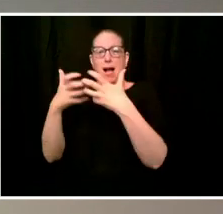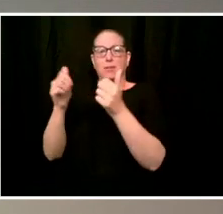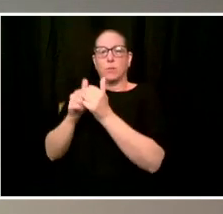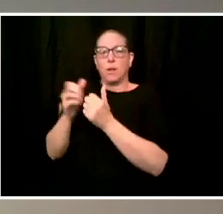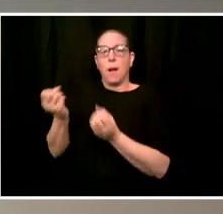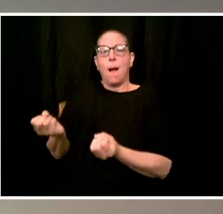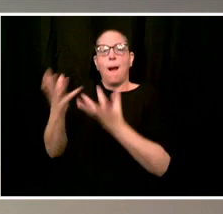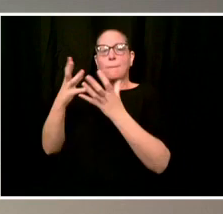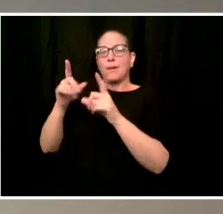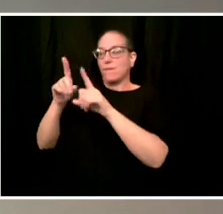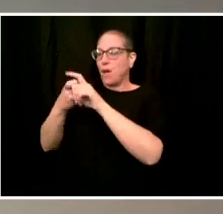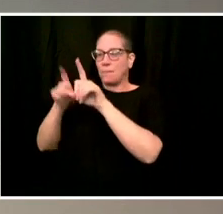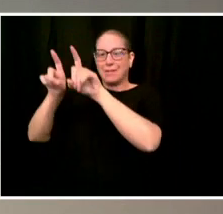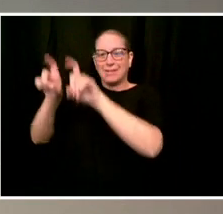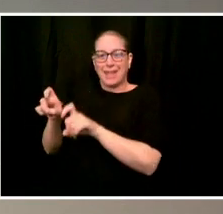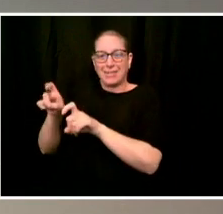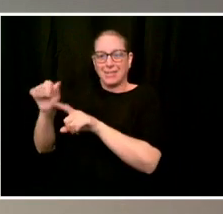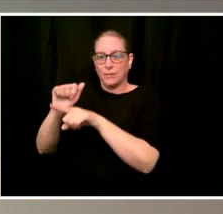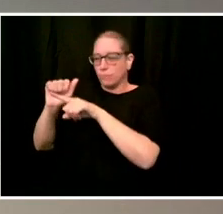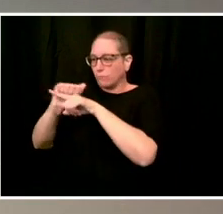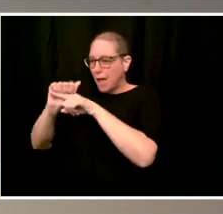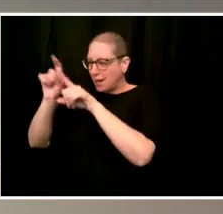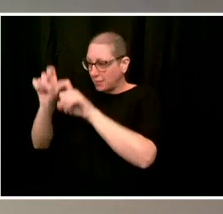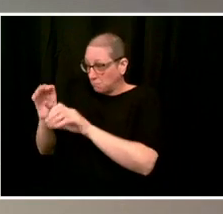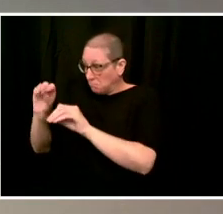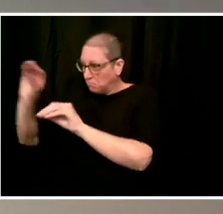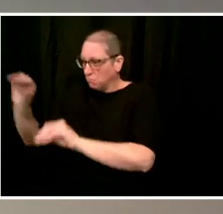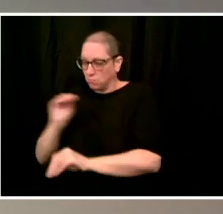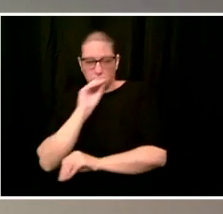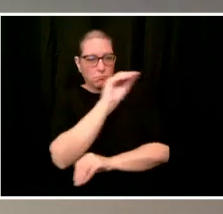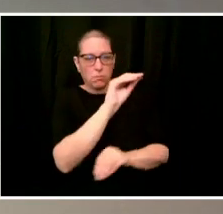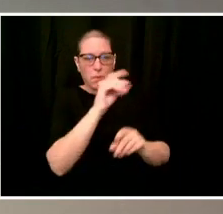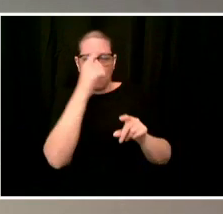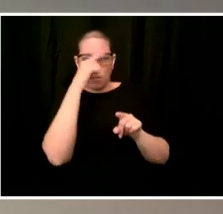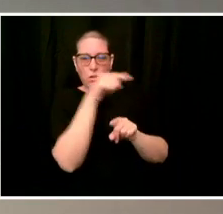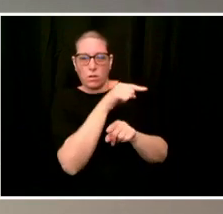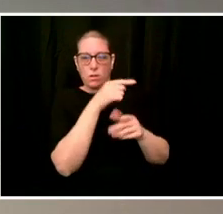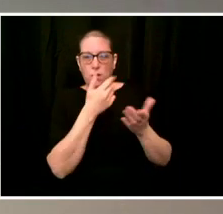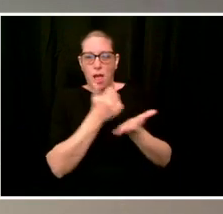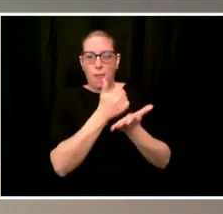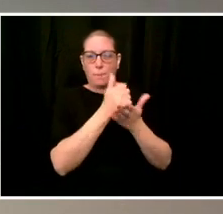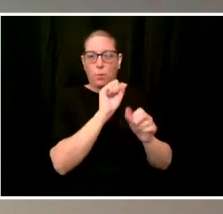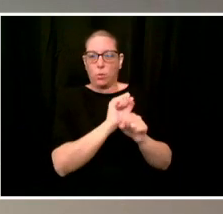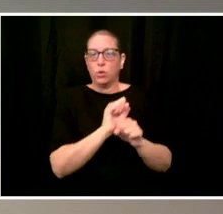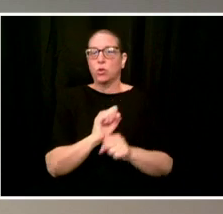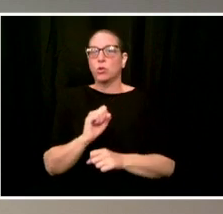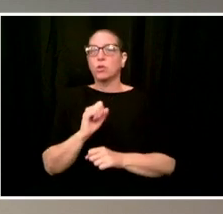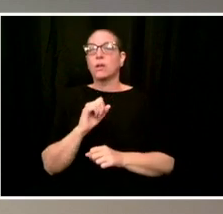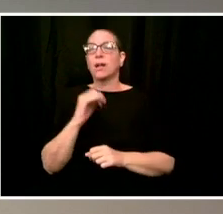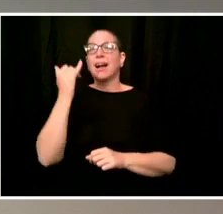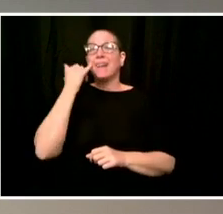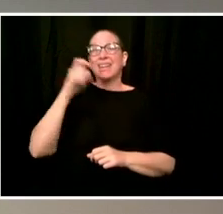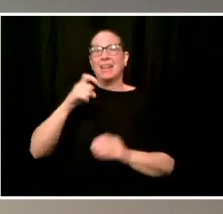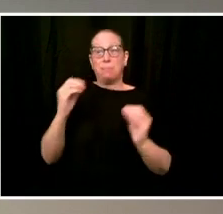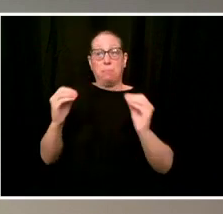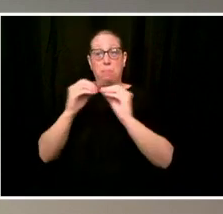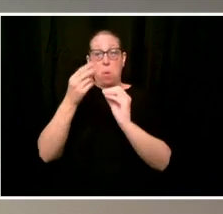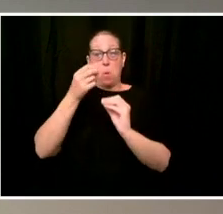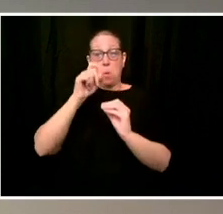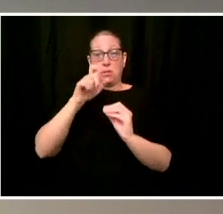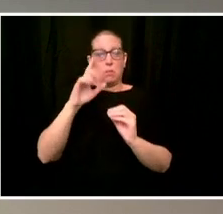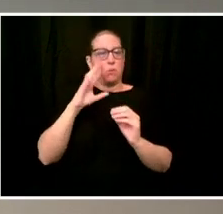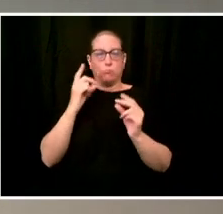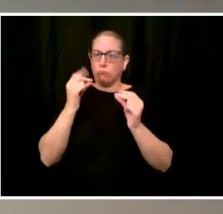room. As the mayor said, the most important point there, though, is if we need to have more hotel rooms, we can do that overnight. We can move very,